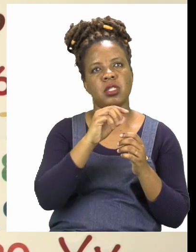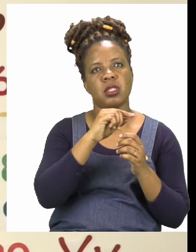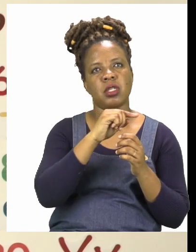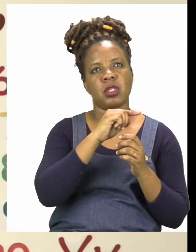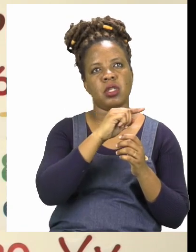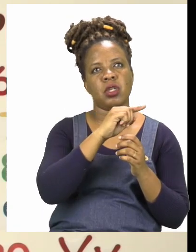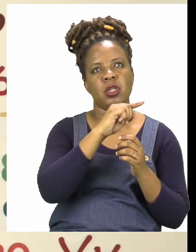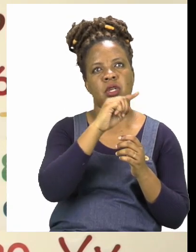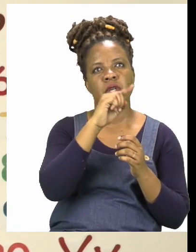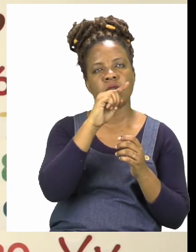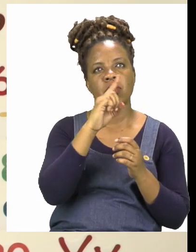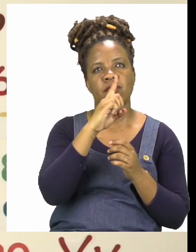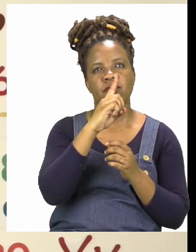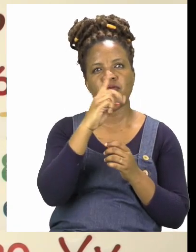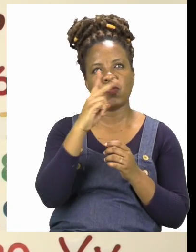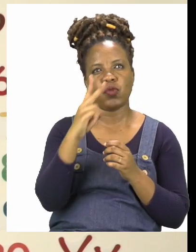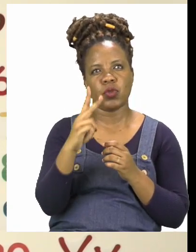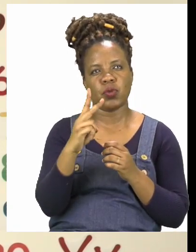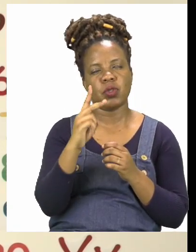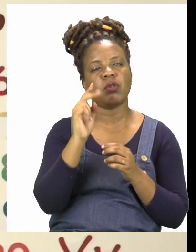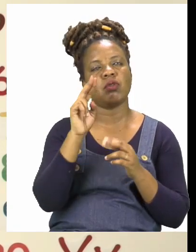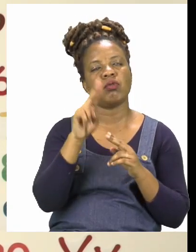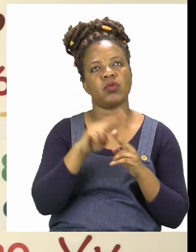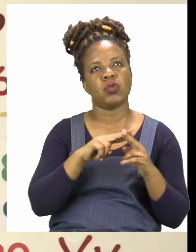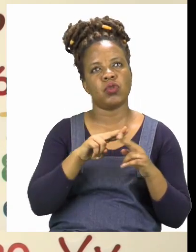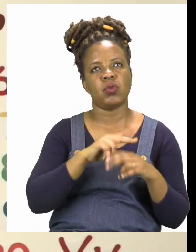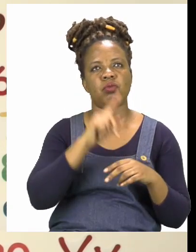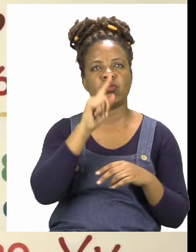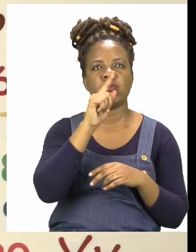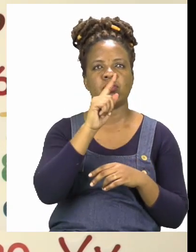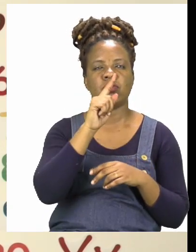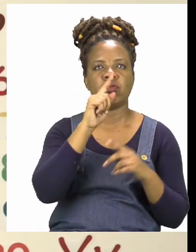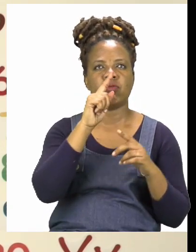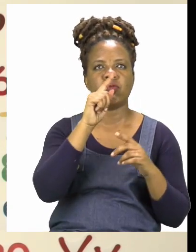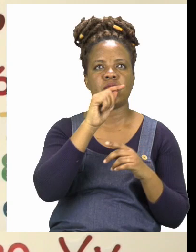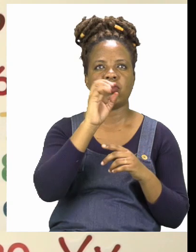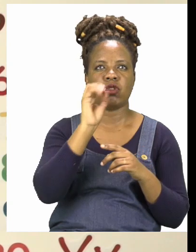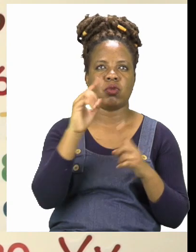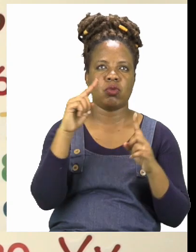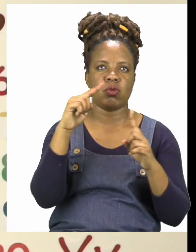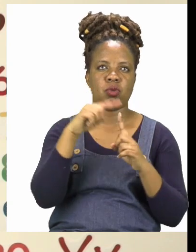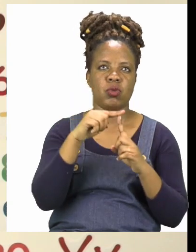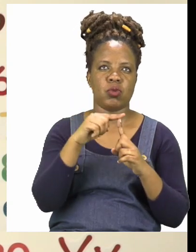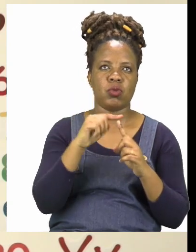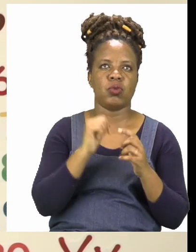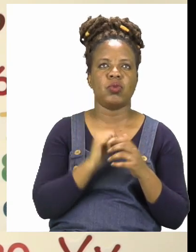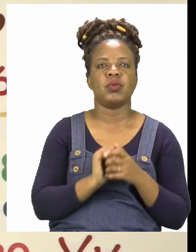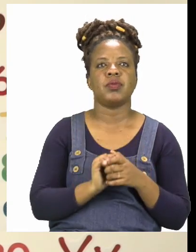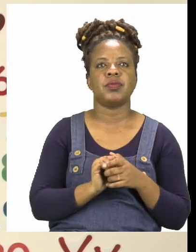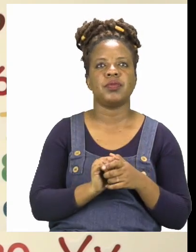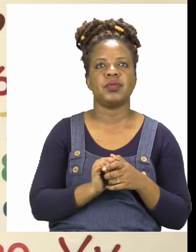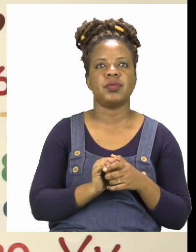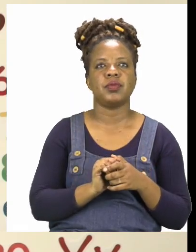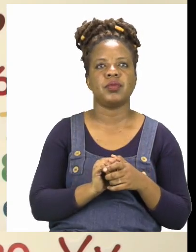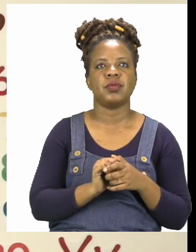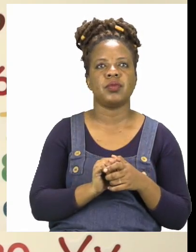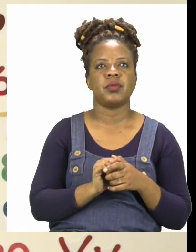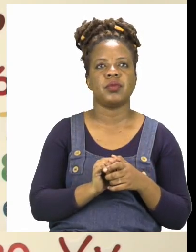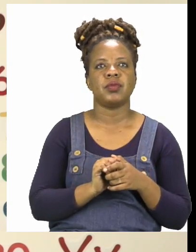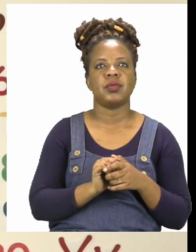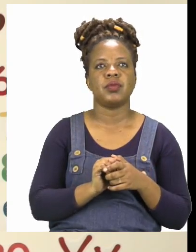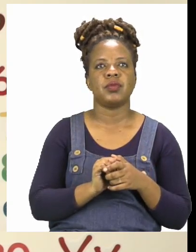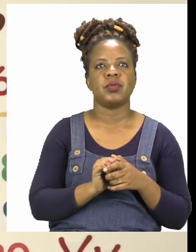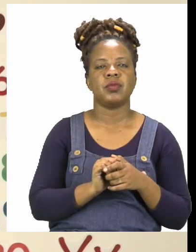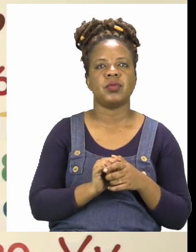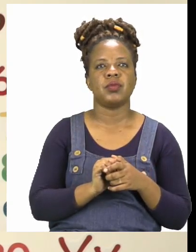the 8, and we said that anything at 8 when the minute hand is moving is 20. So this is 20